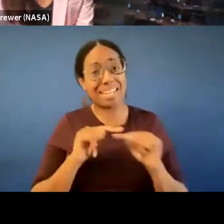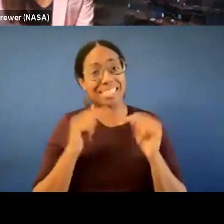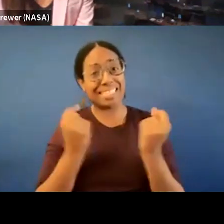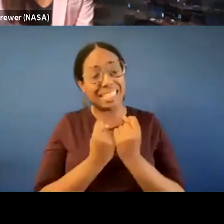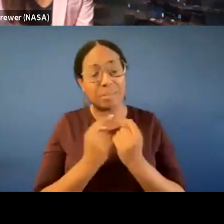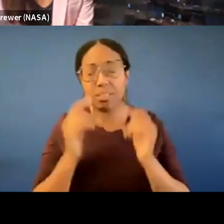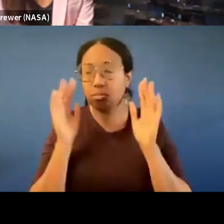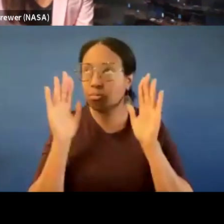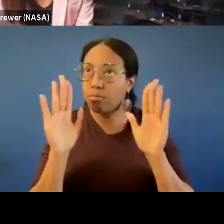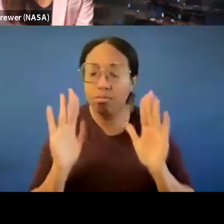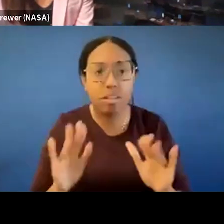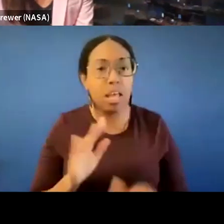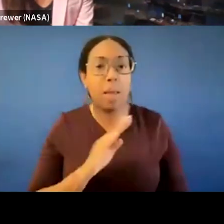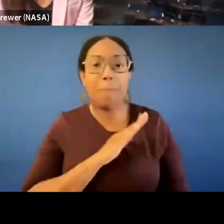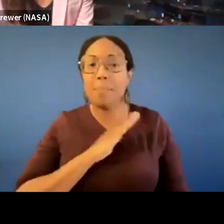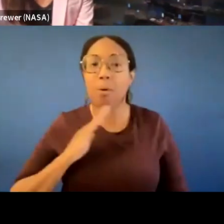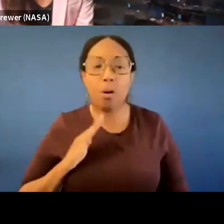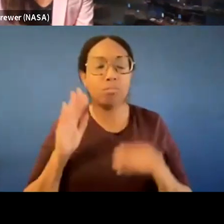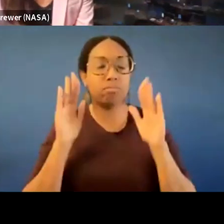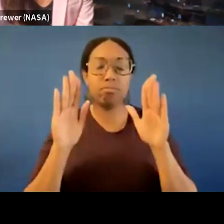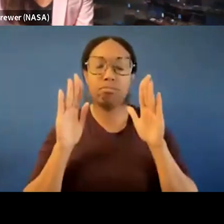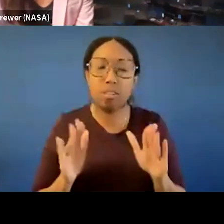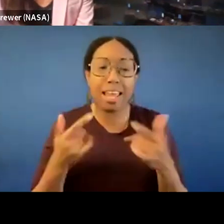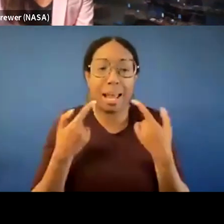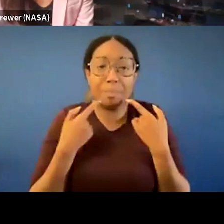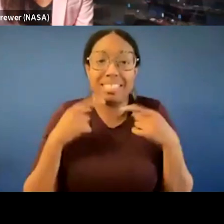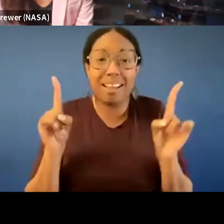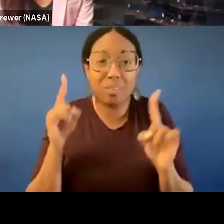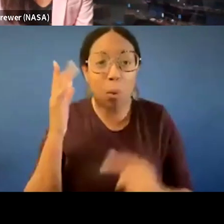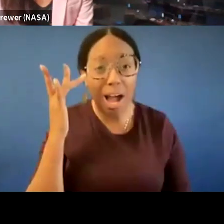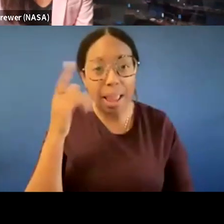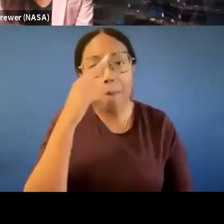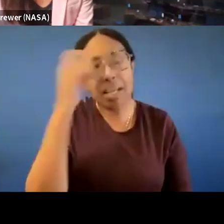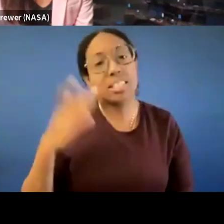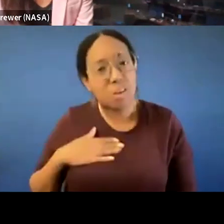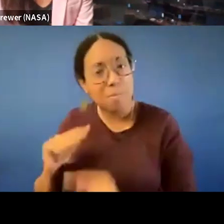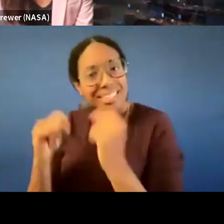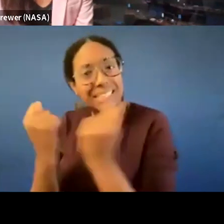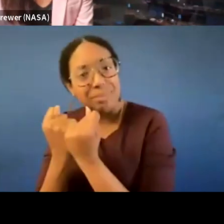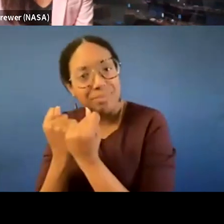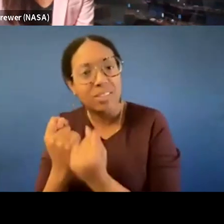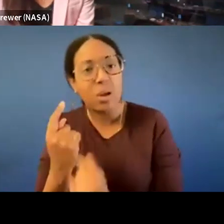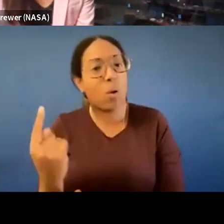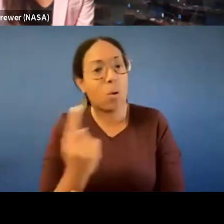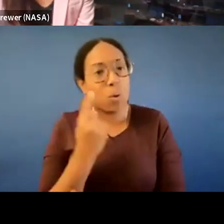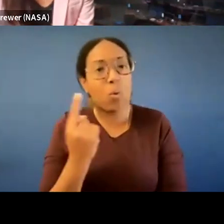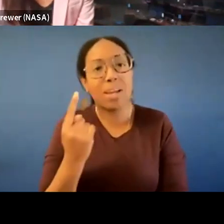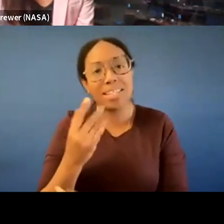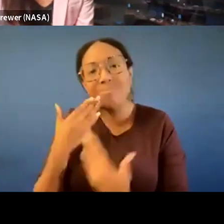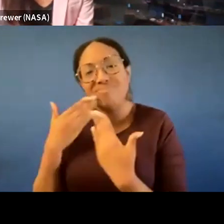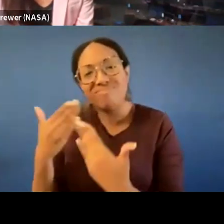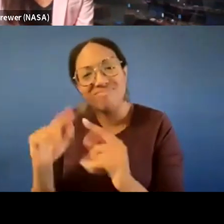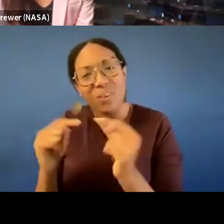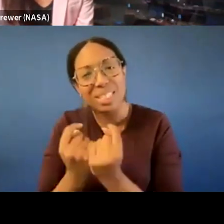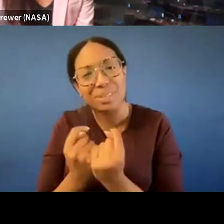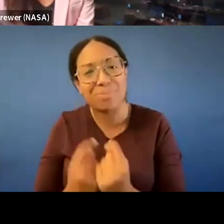Our members are amazing. And I am successful because of them. So always show that gratitude back. Thank you,